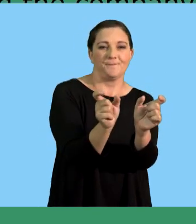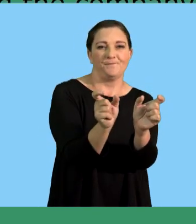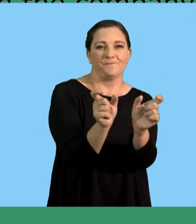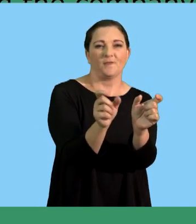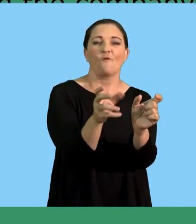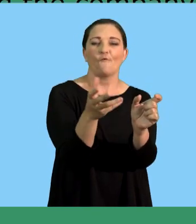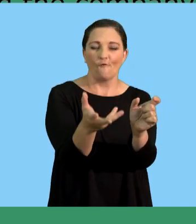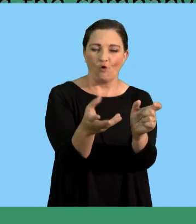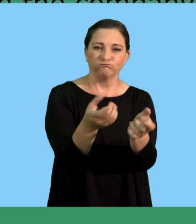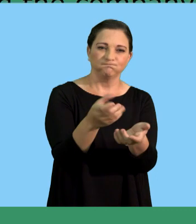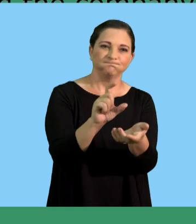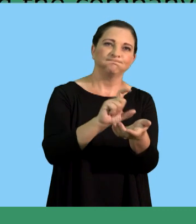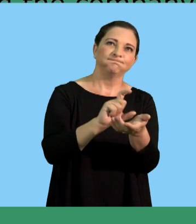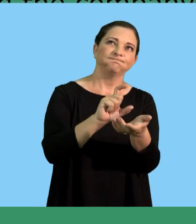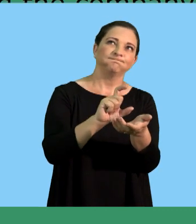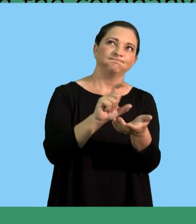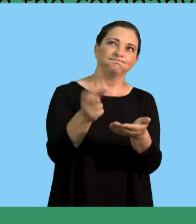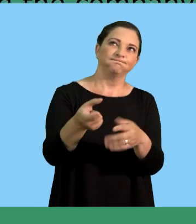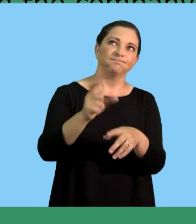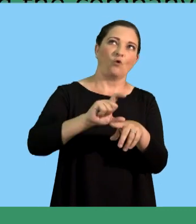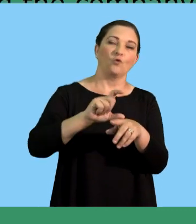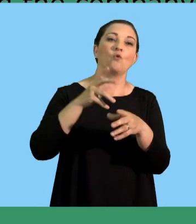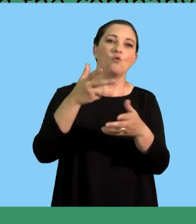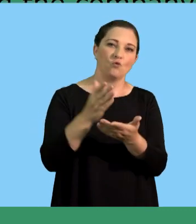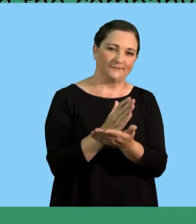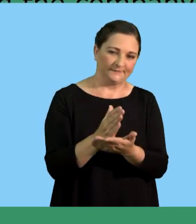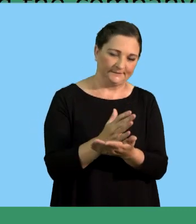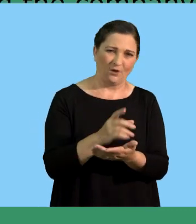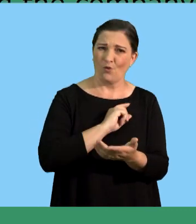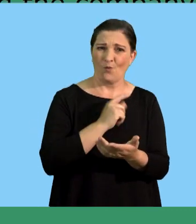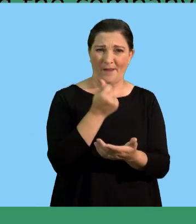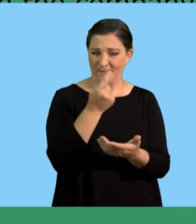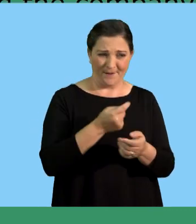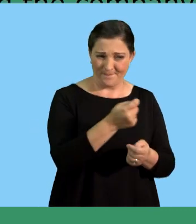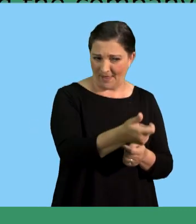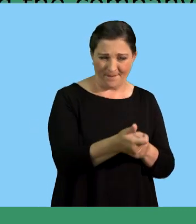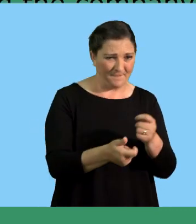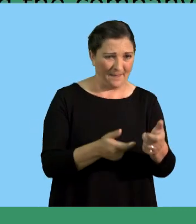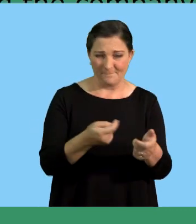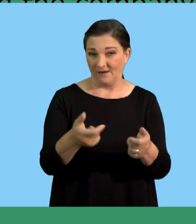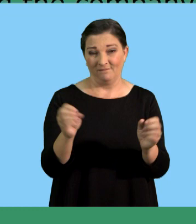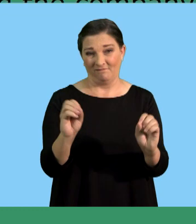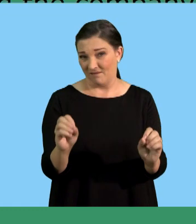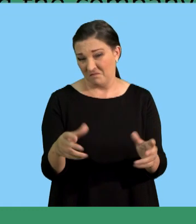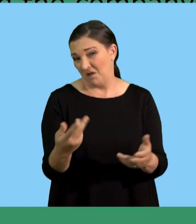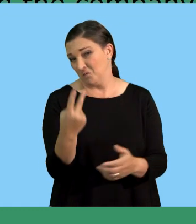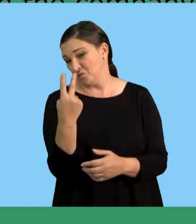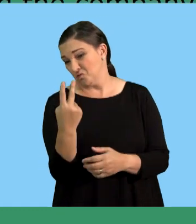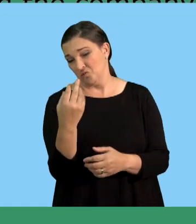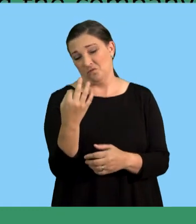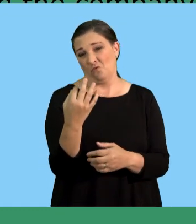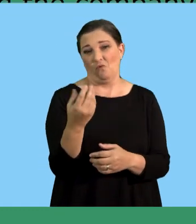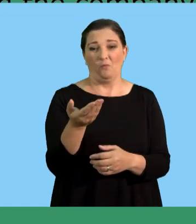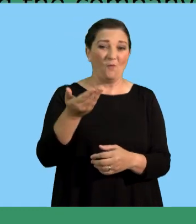because this is compensation for shareholders who did not receive their dividends for maybe 2 or